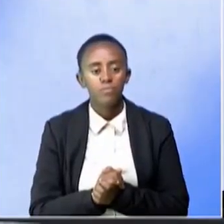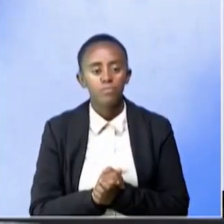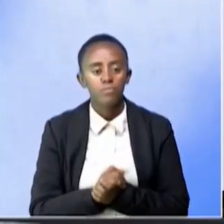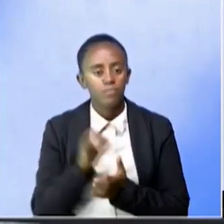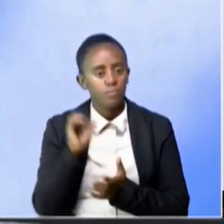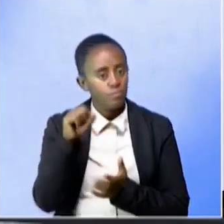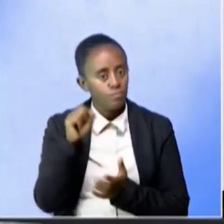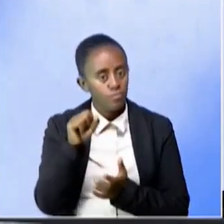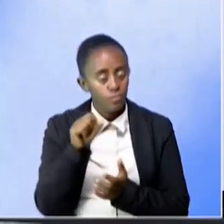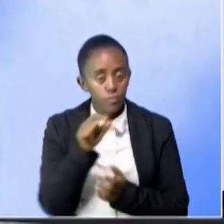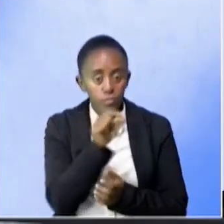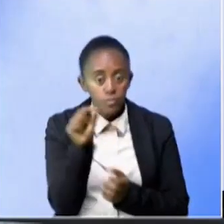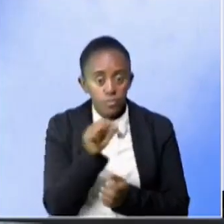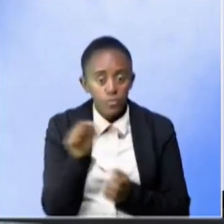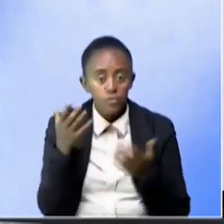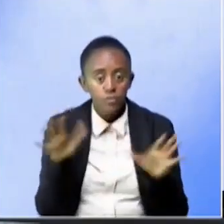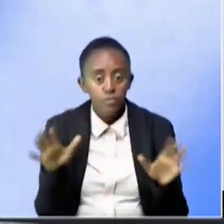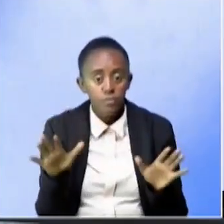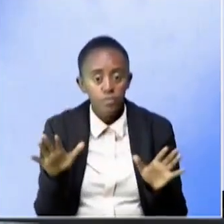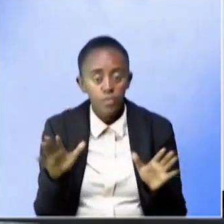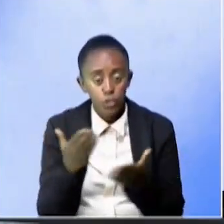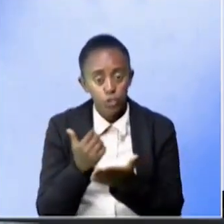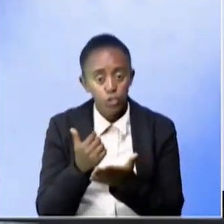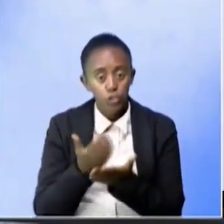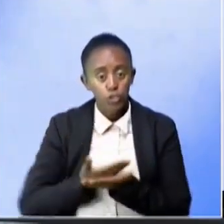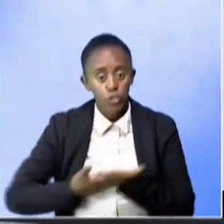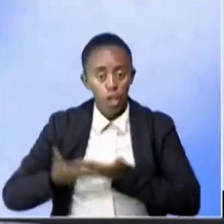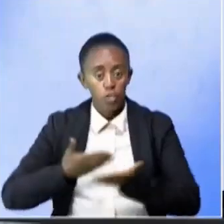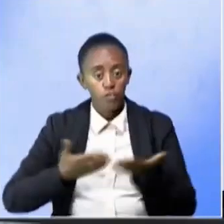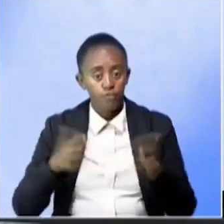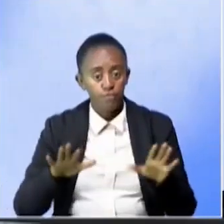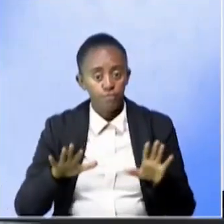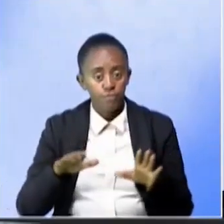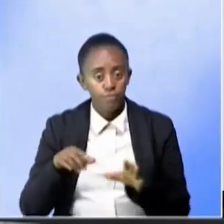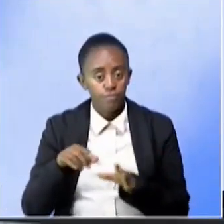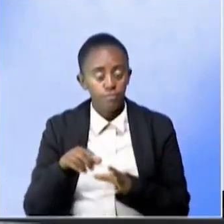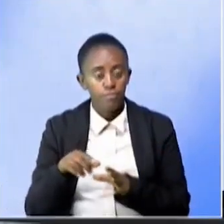Yeah, are you going to underline it? Share to each other?